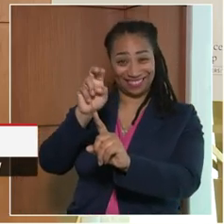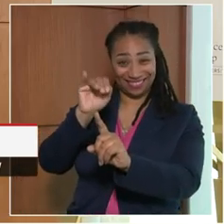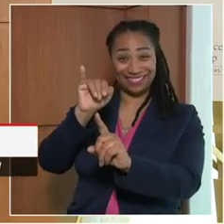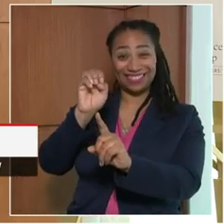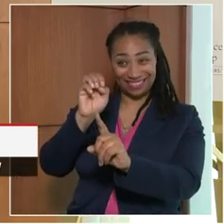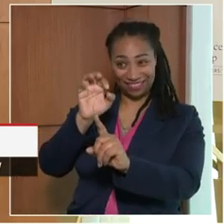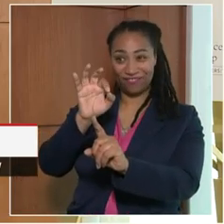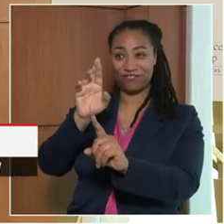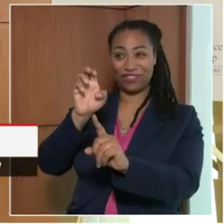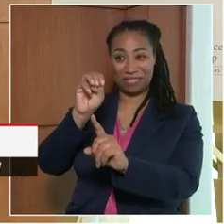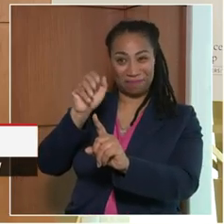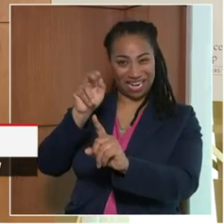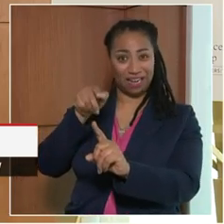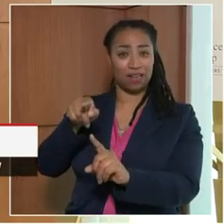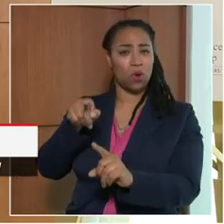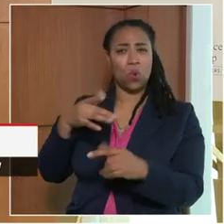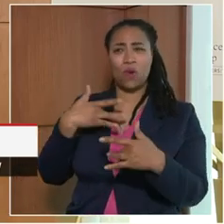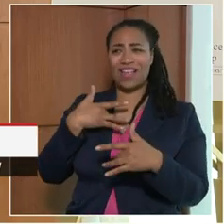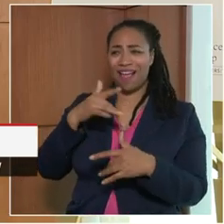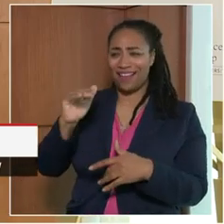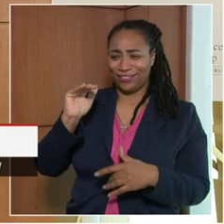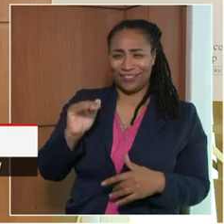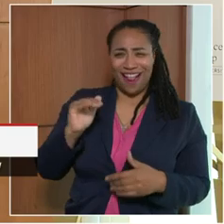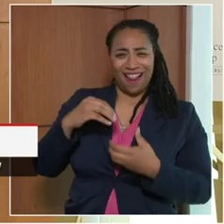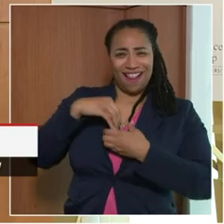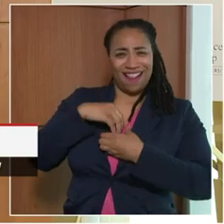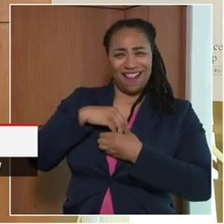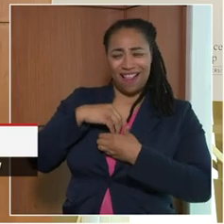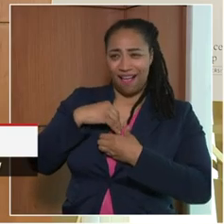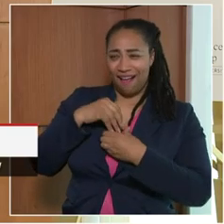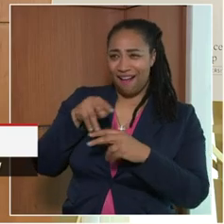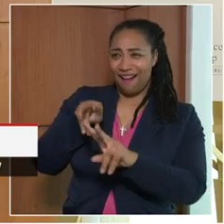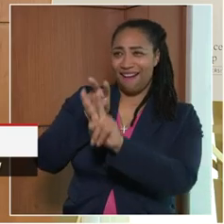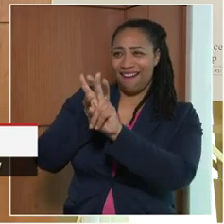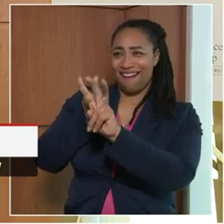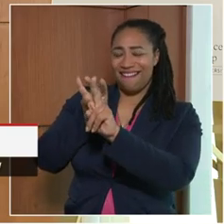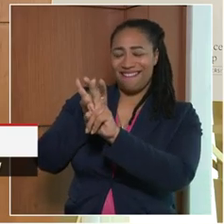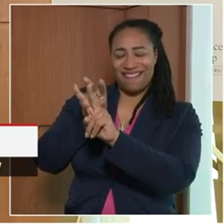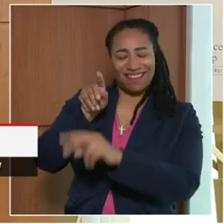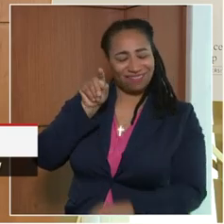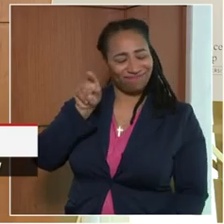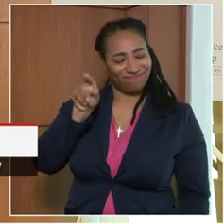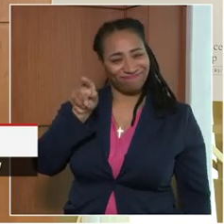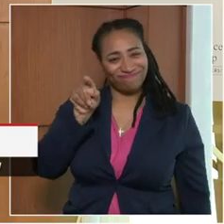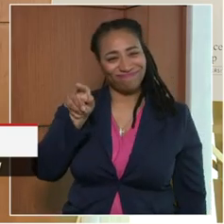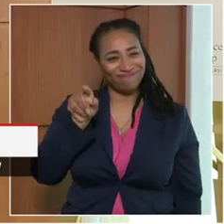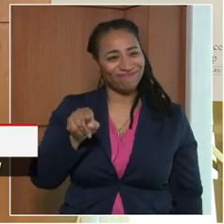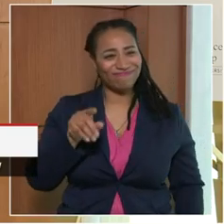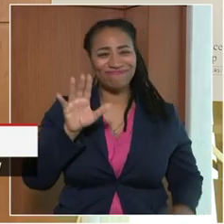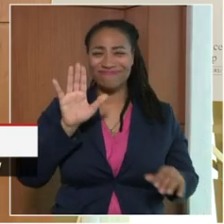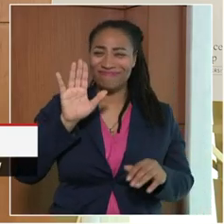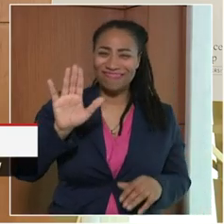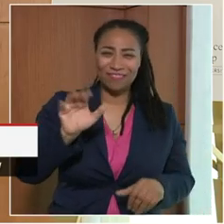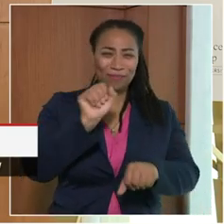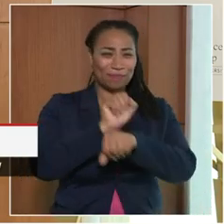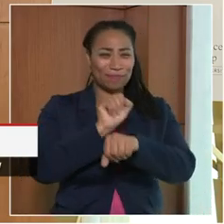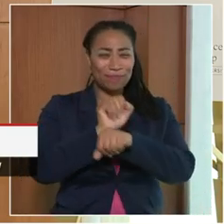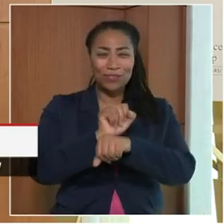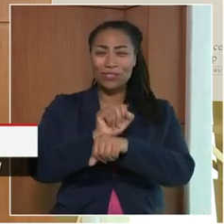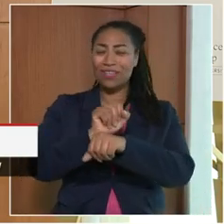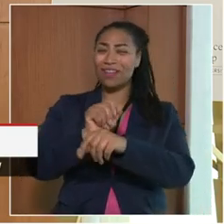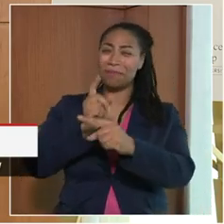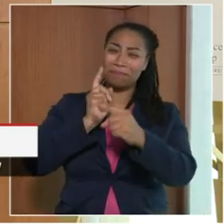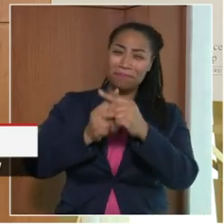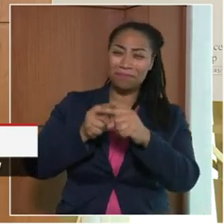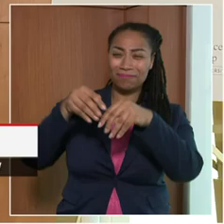power. Your dedication to the professional and personal development of your agency has been unmatched and remains unwavering. To our